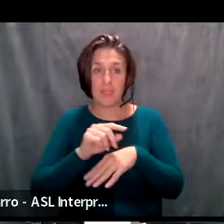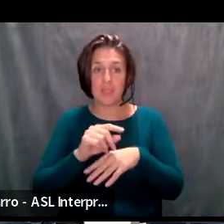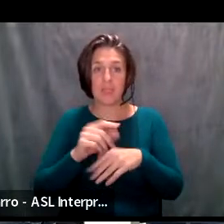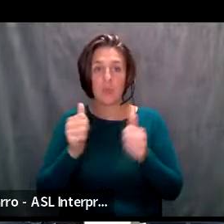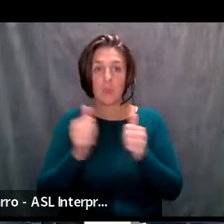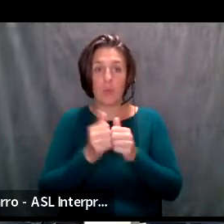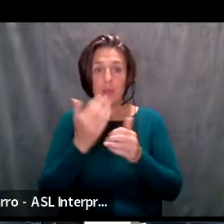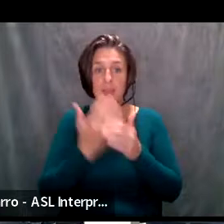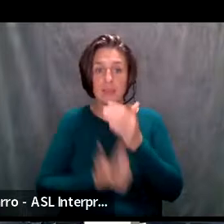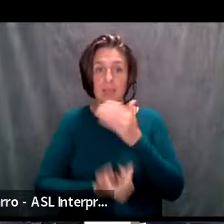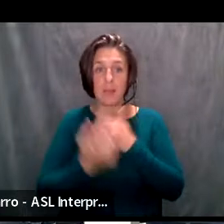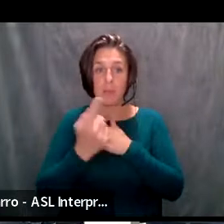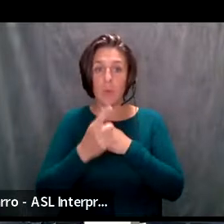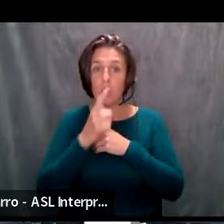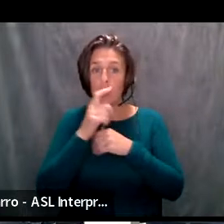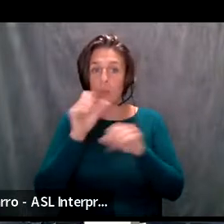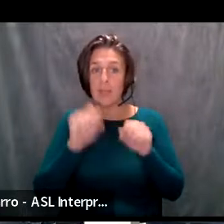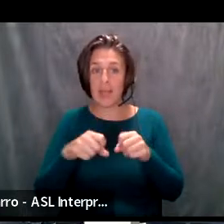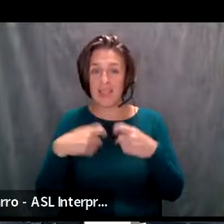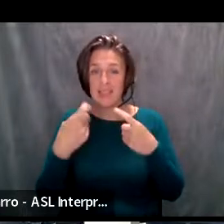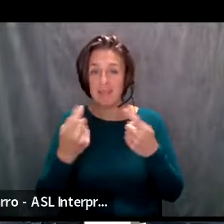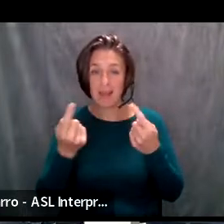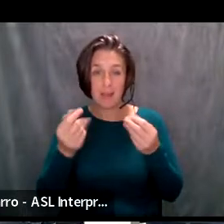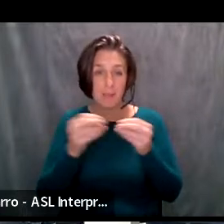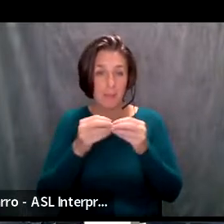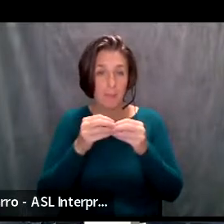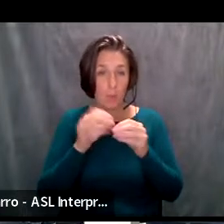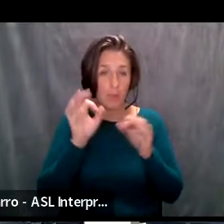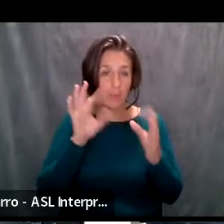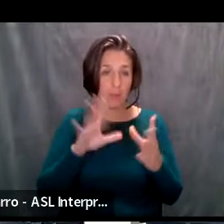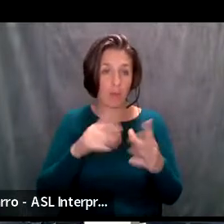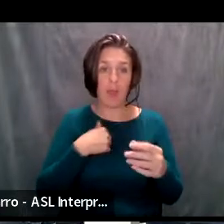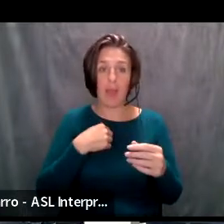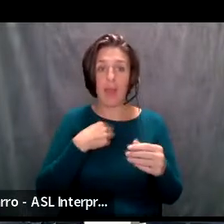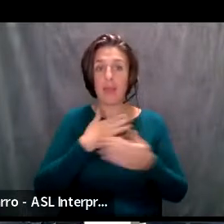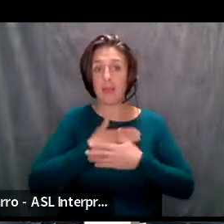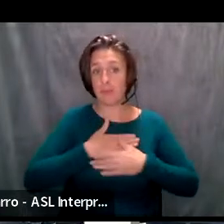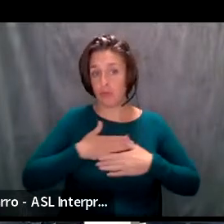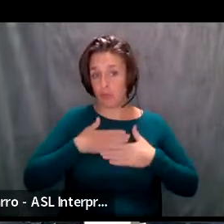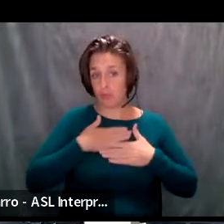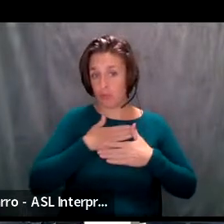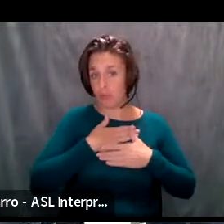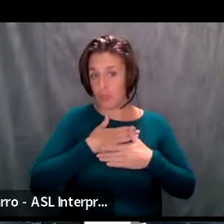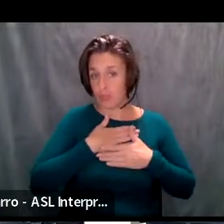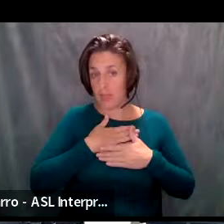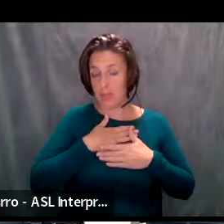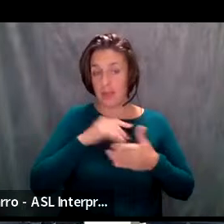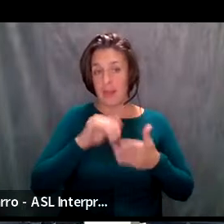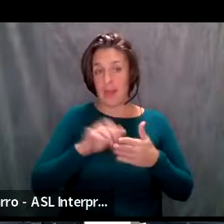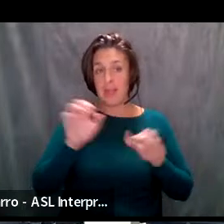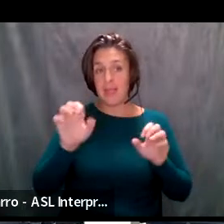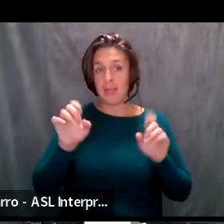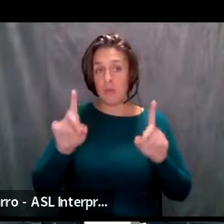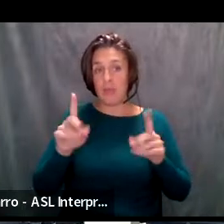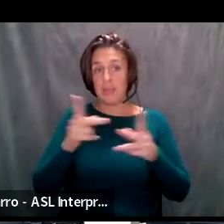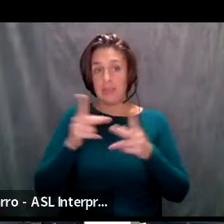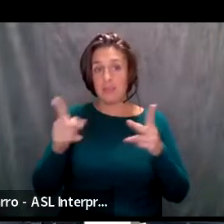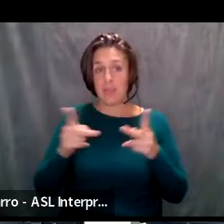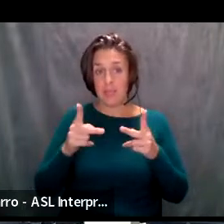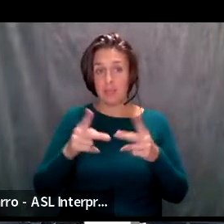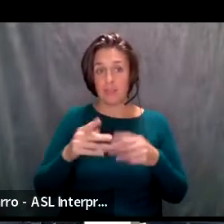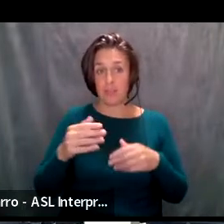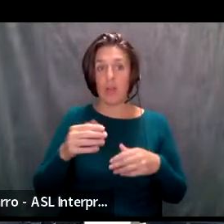that, could give you a little bit more input. I appreciate that, that educational spaces are held to a